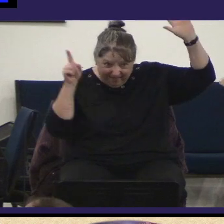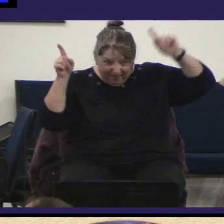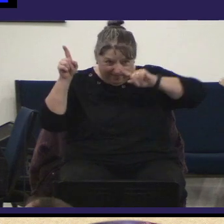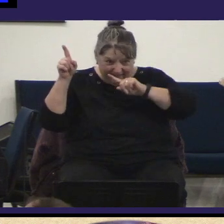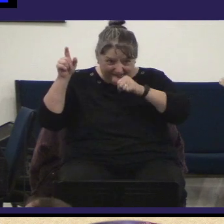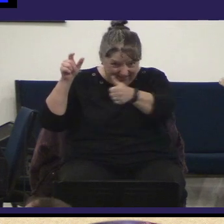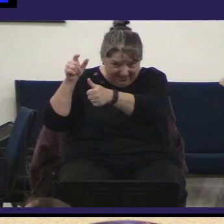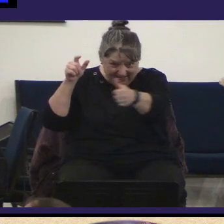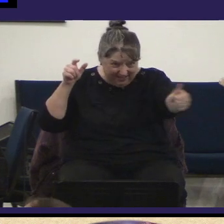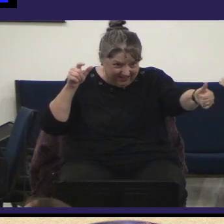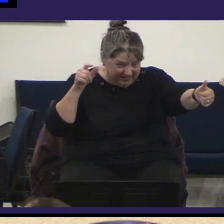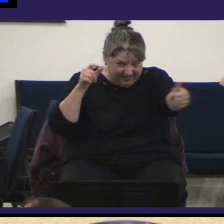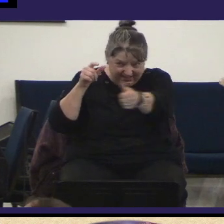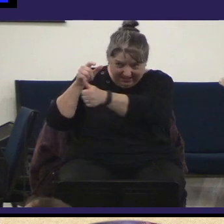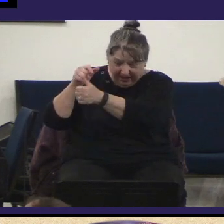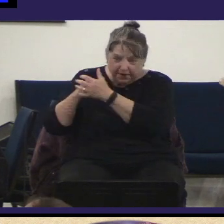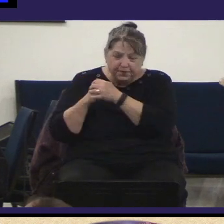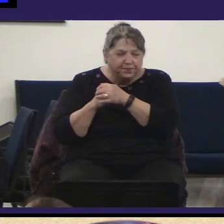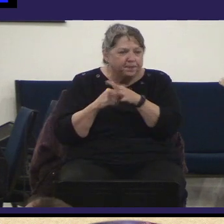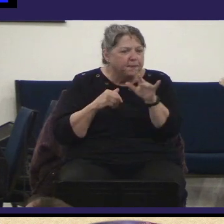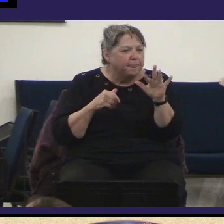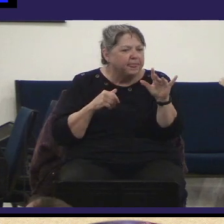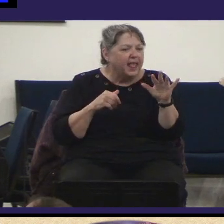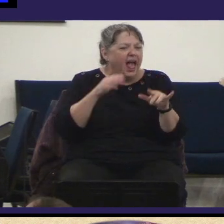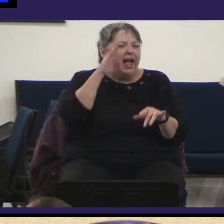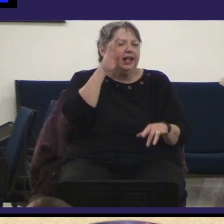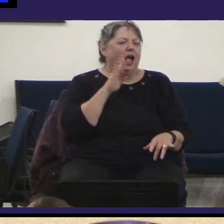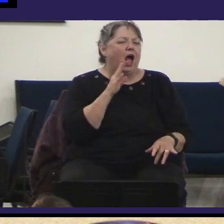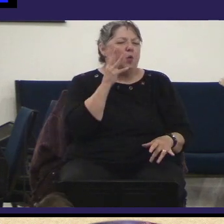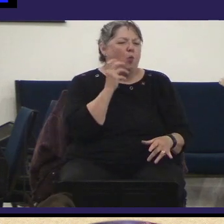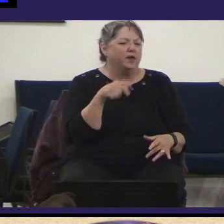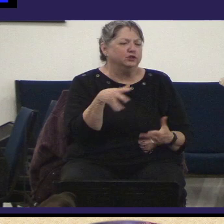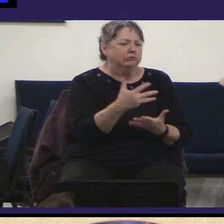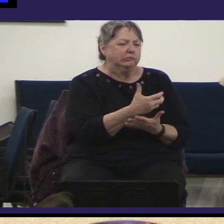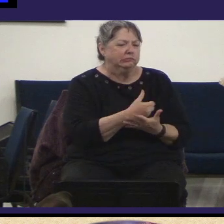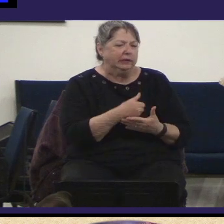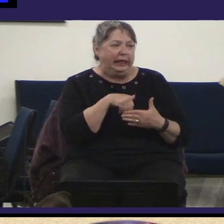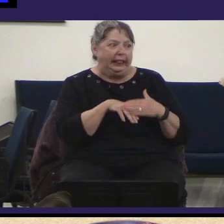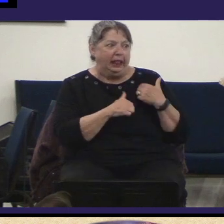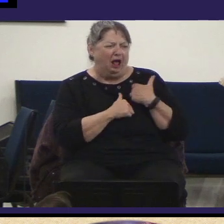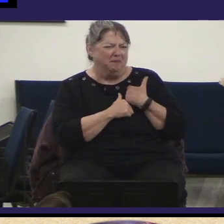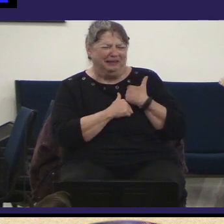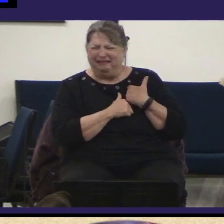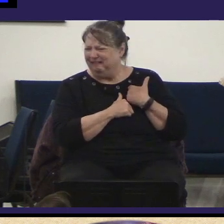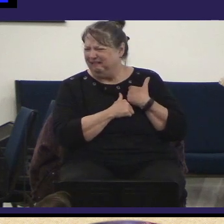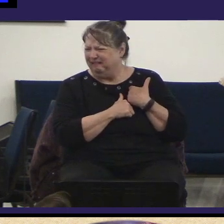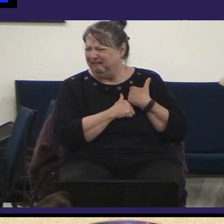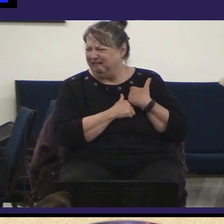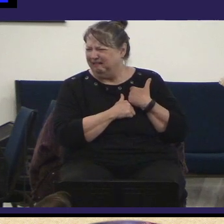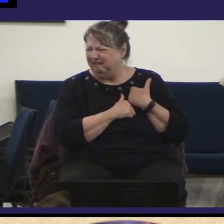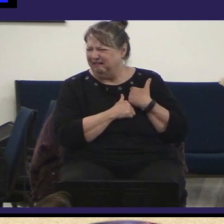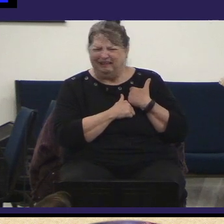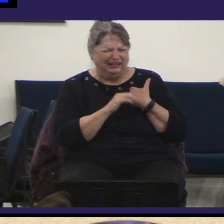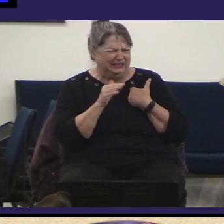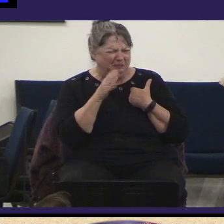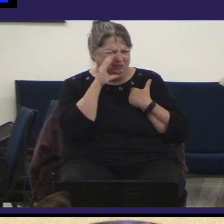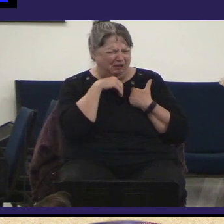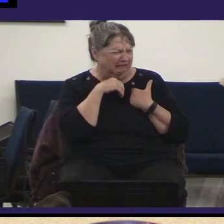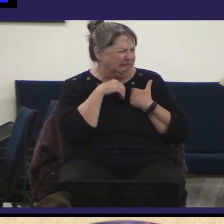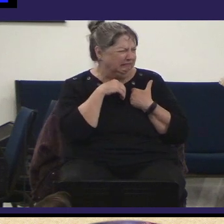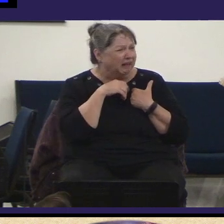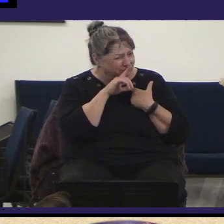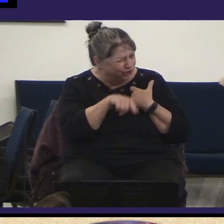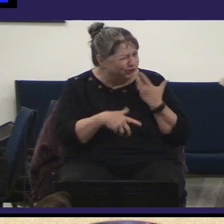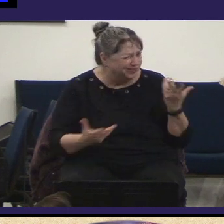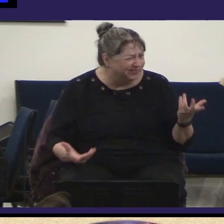I won't sit there with someone and say God wants to recruit you into the army. They might have had bad experiences in the army. Right, Amy? But